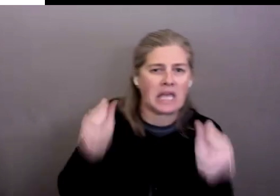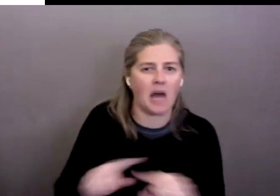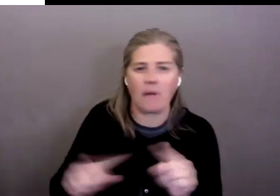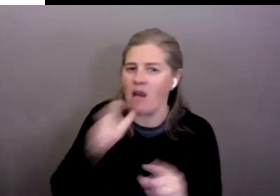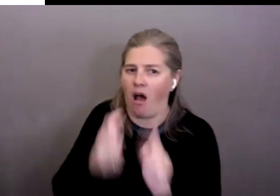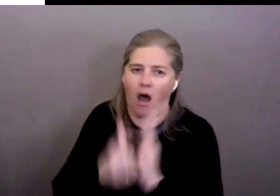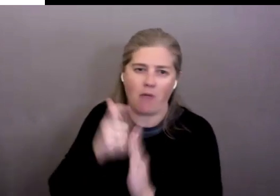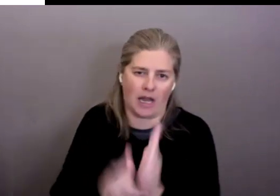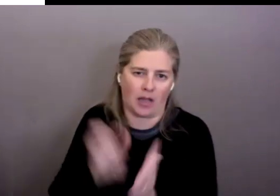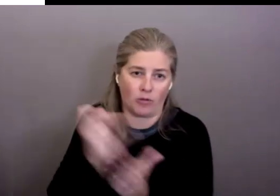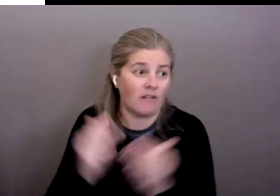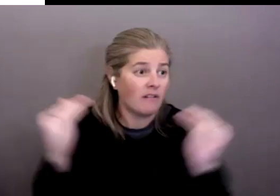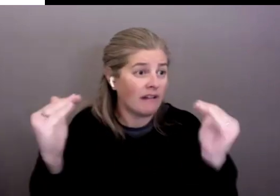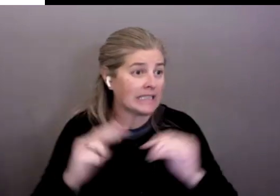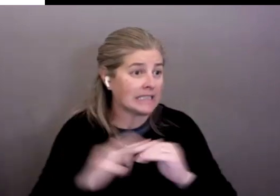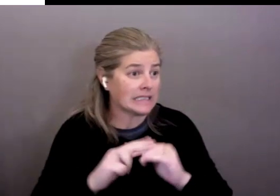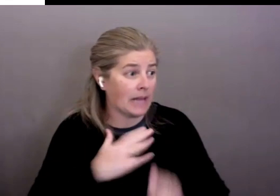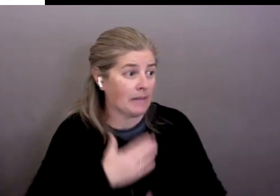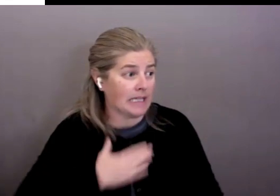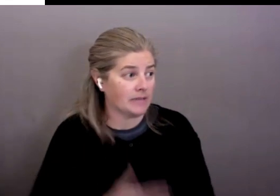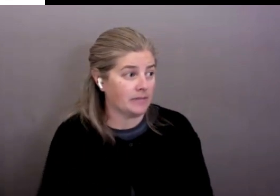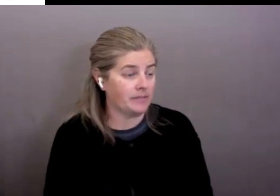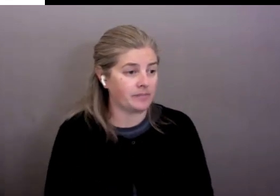Next slide, please.